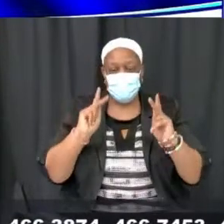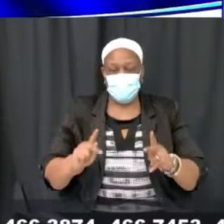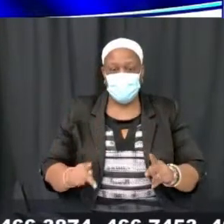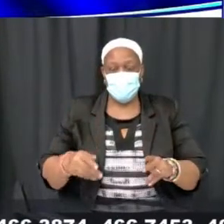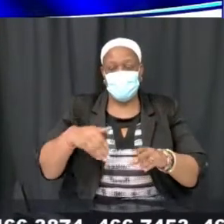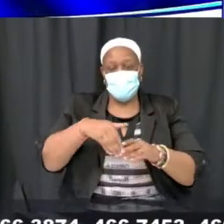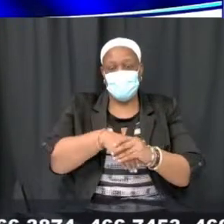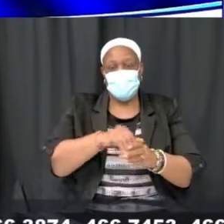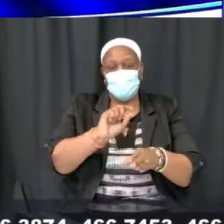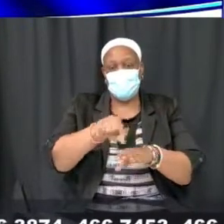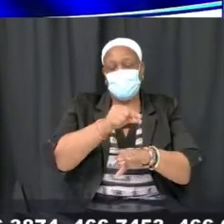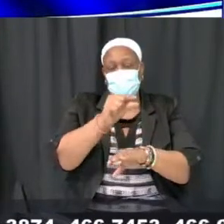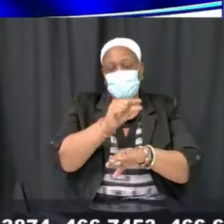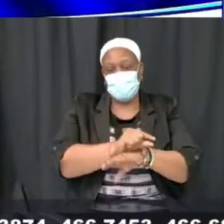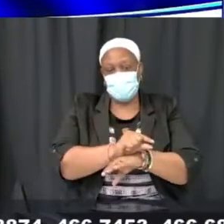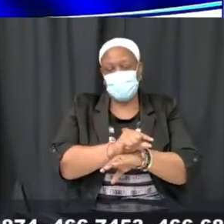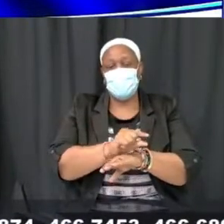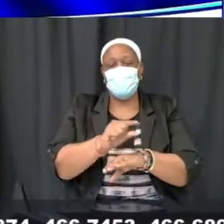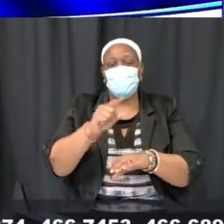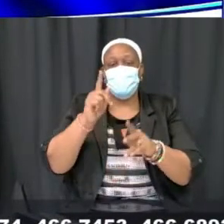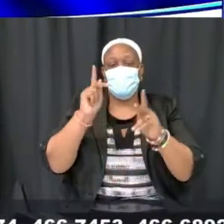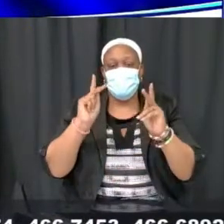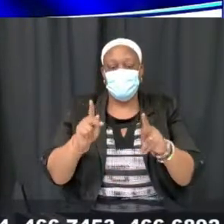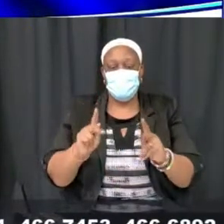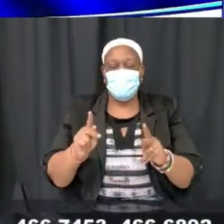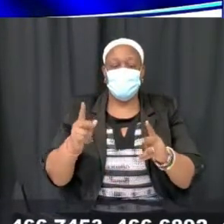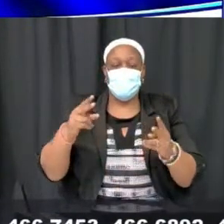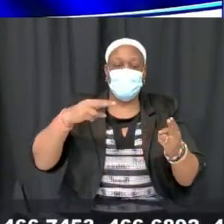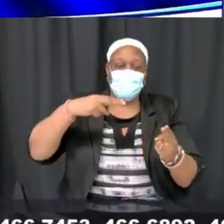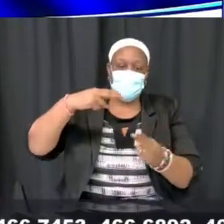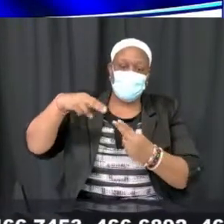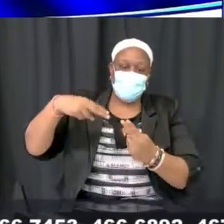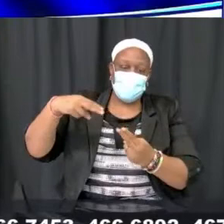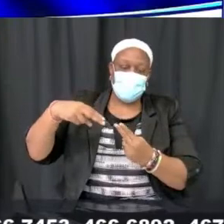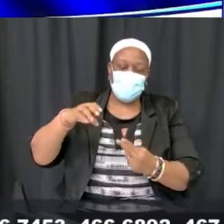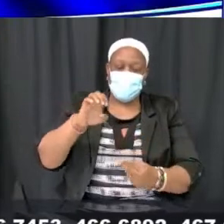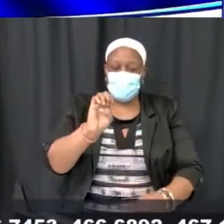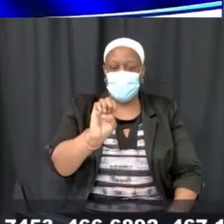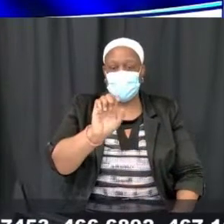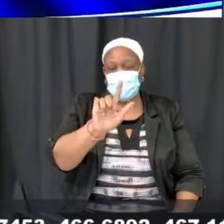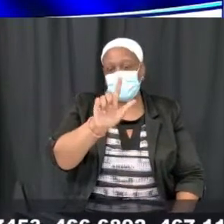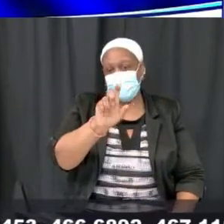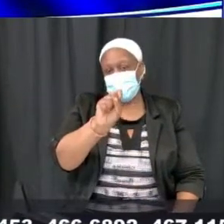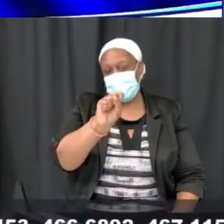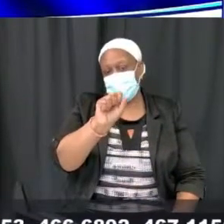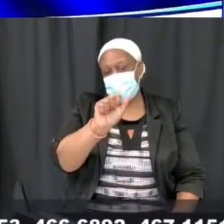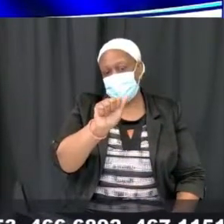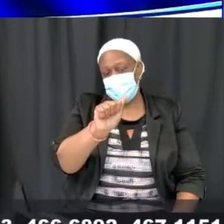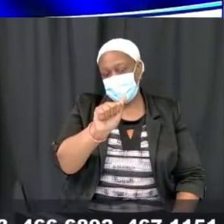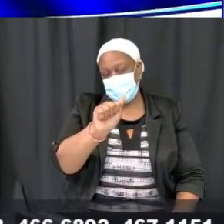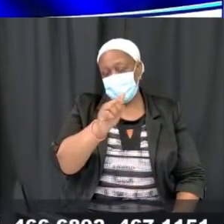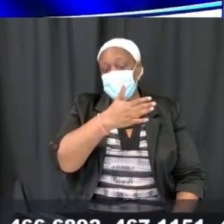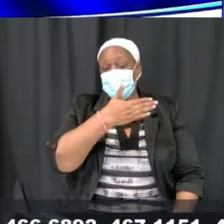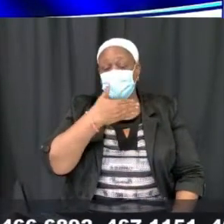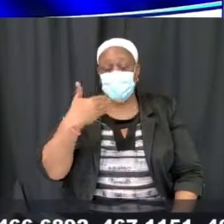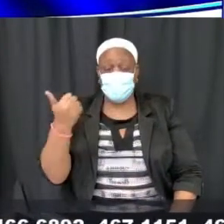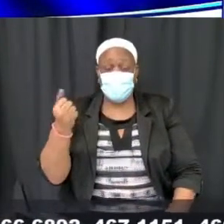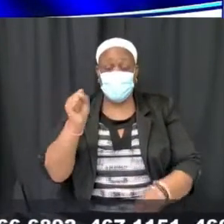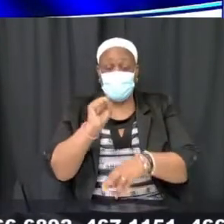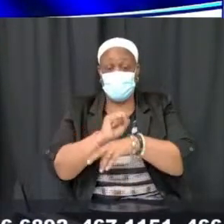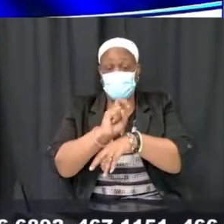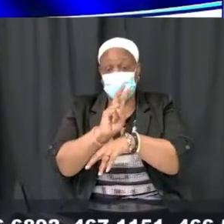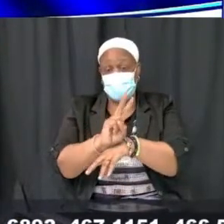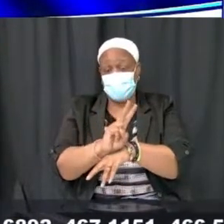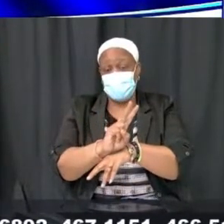Elsa, with flood damage, St. Vincent and the Grenadines, who would have had a number of house roofs